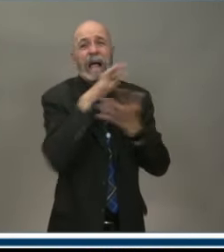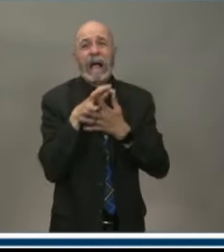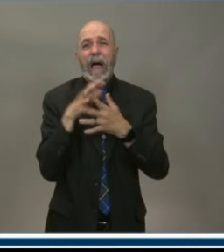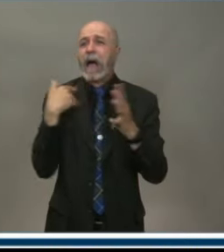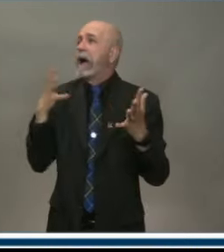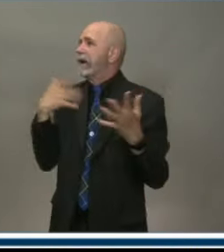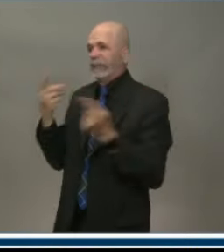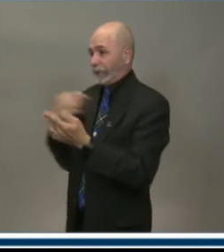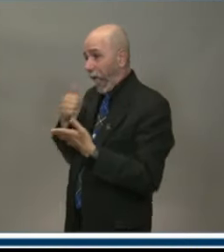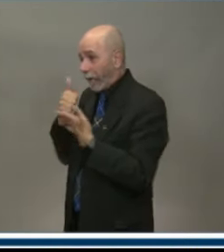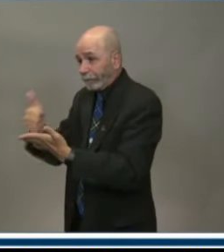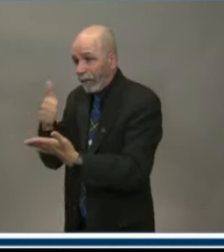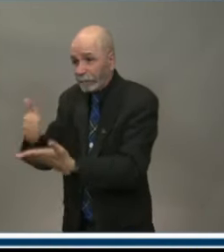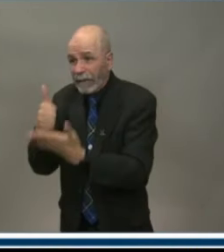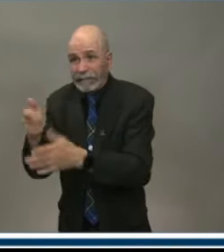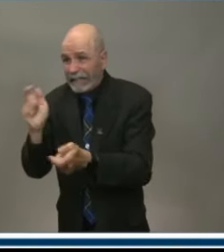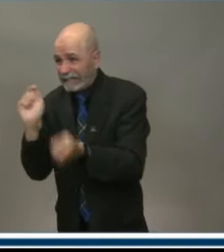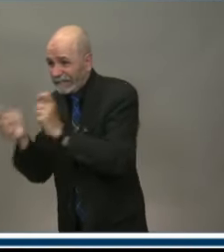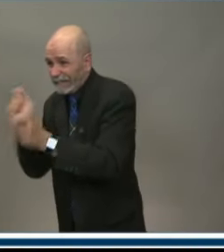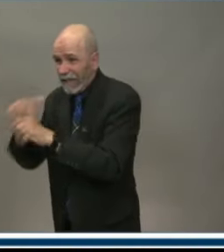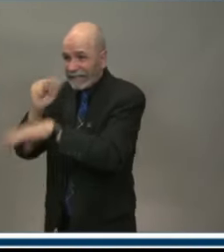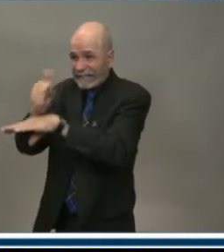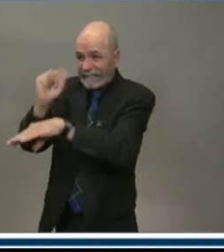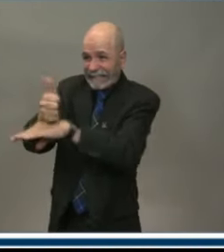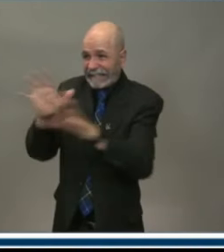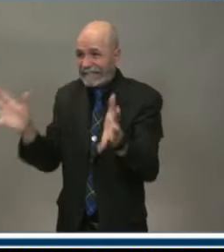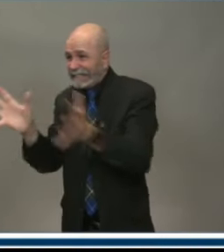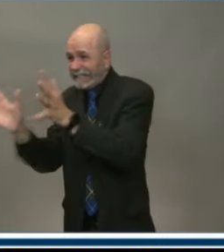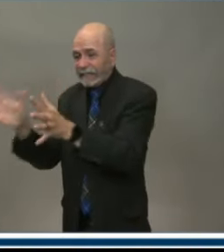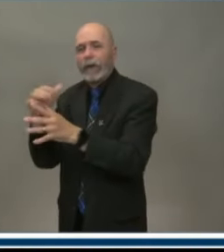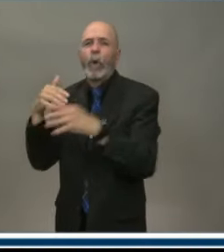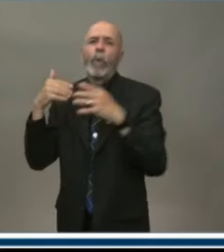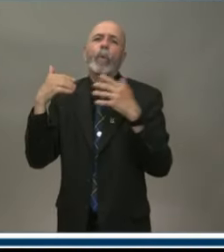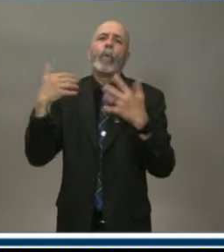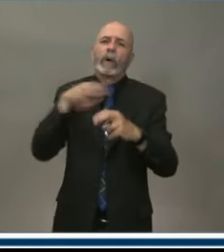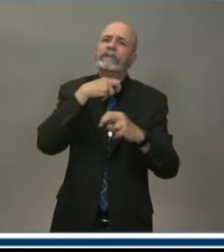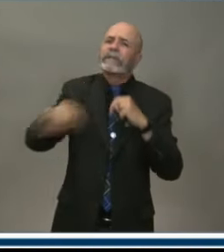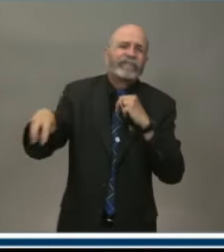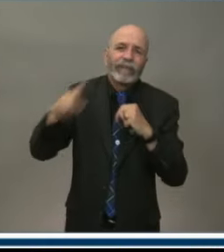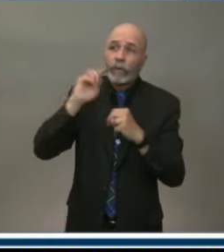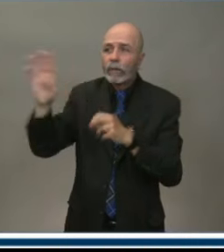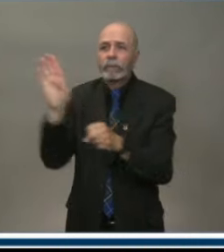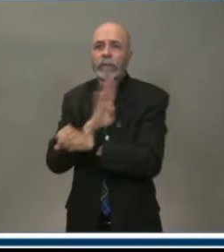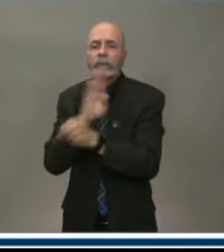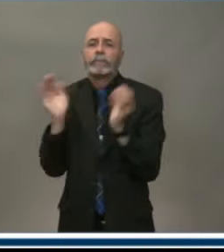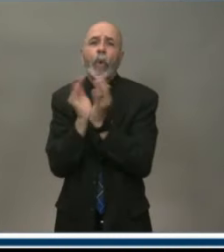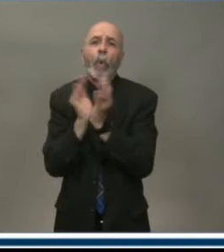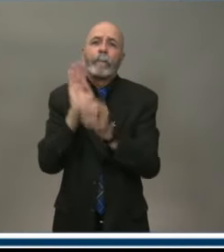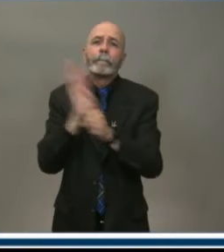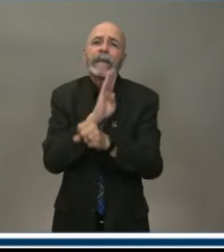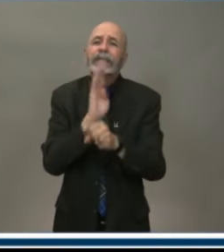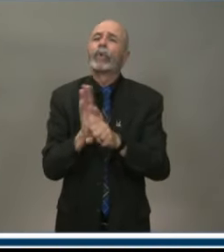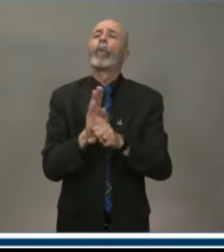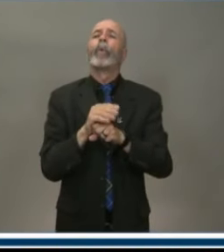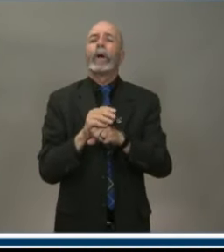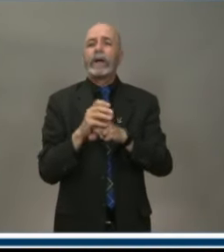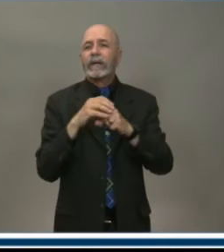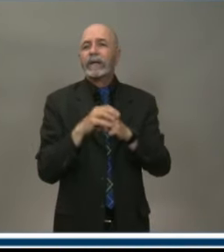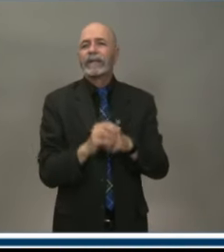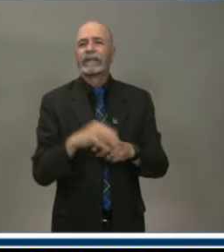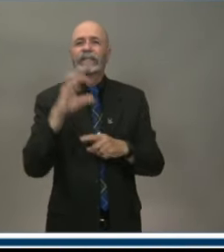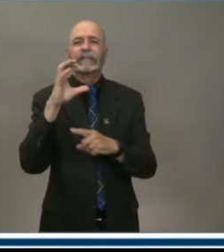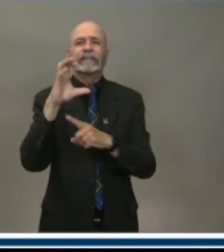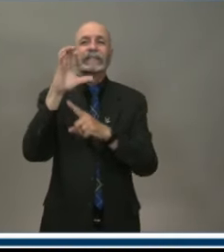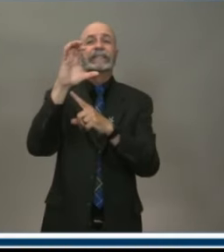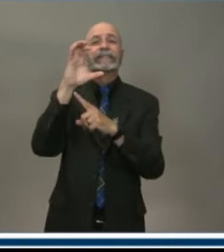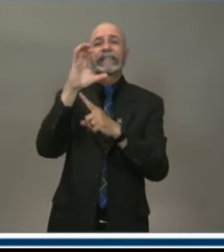Support Program for those small businesses that do not qualify for the federal CEBA program. This new stream provides